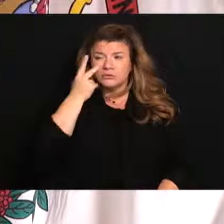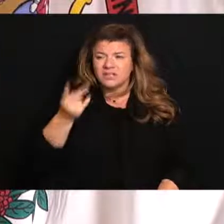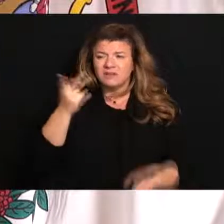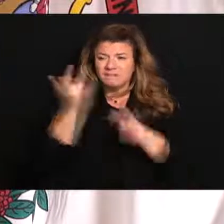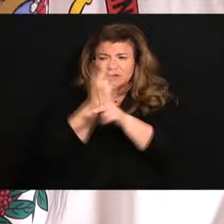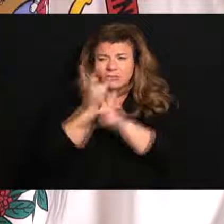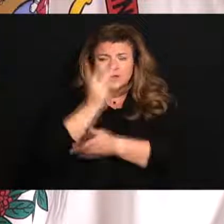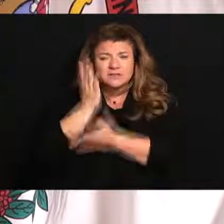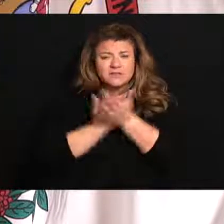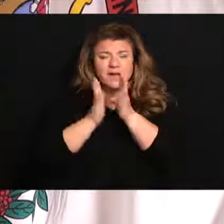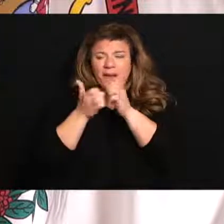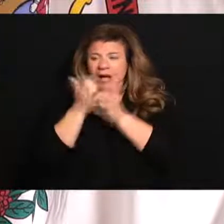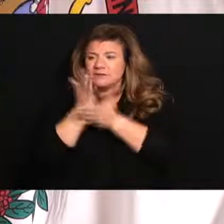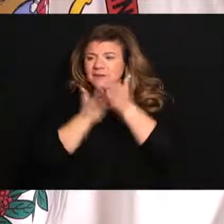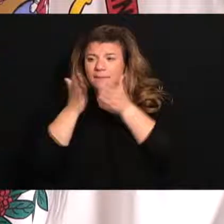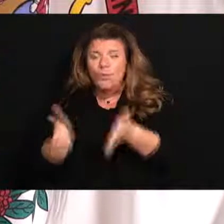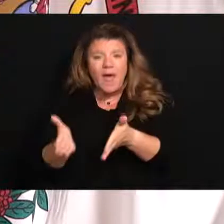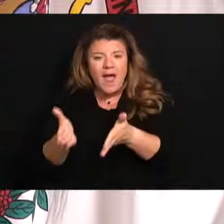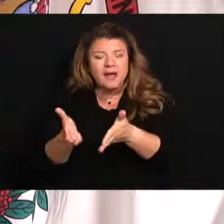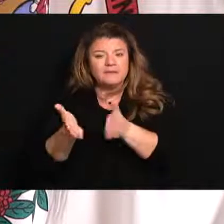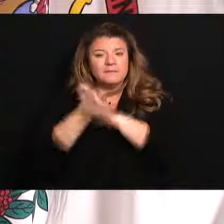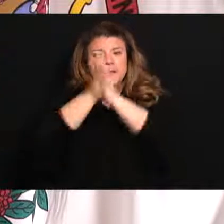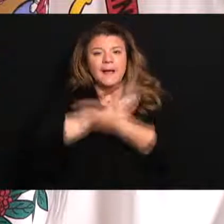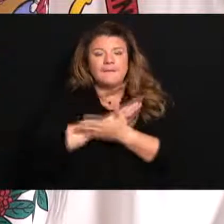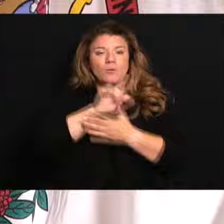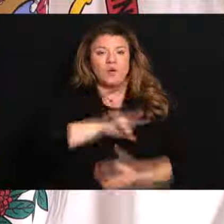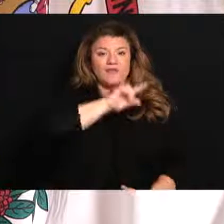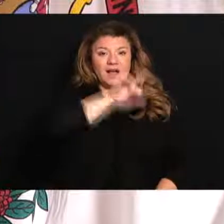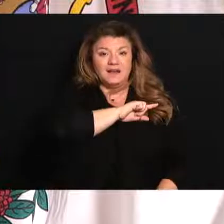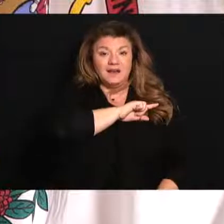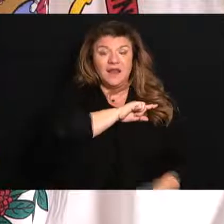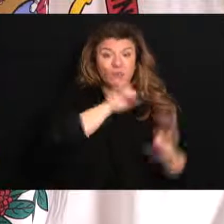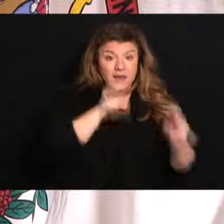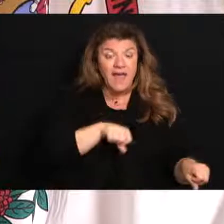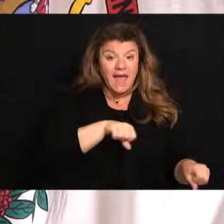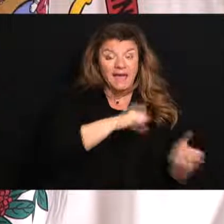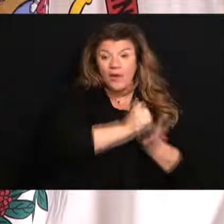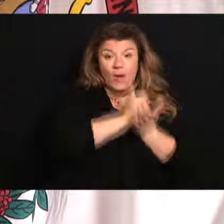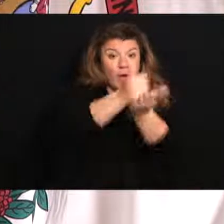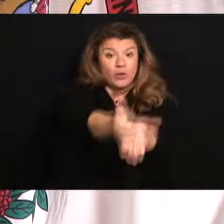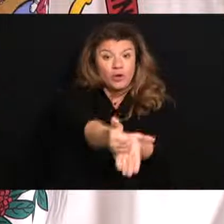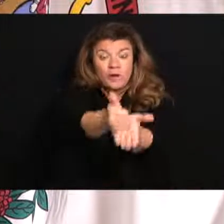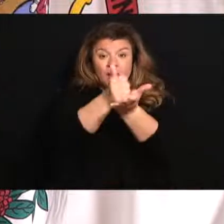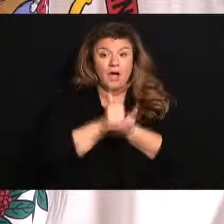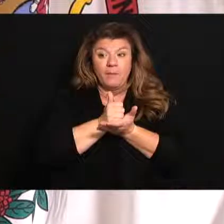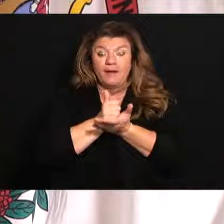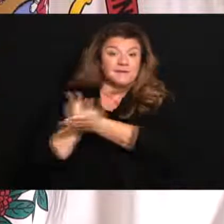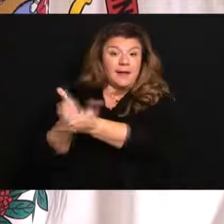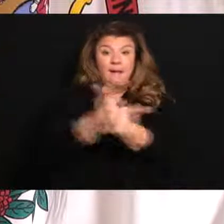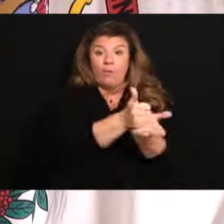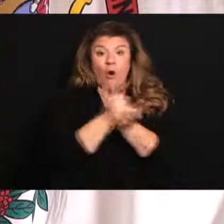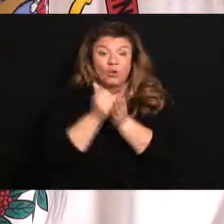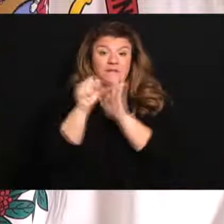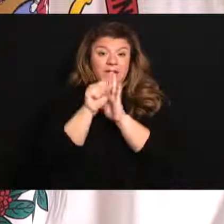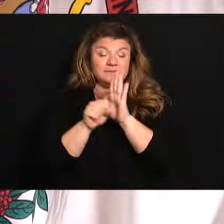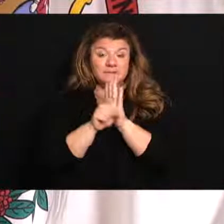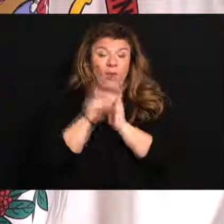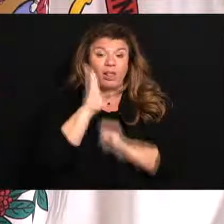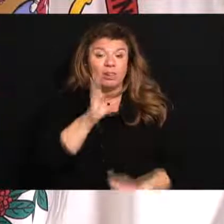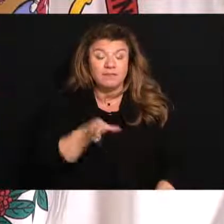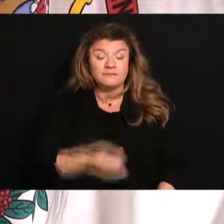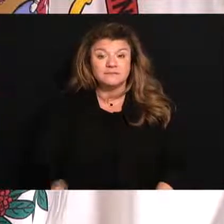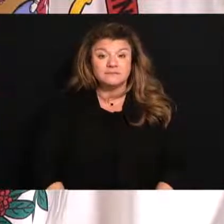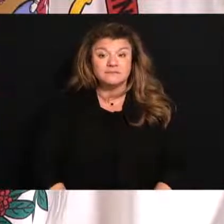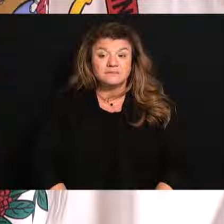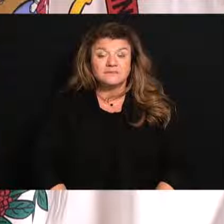way, somehow, get you qualified. And if we can, it'll help you, it'll help all of us in the state of West Virginia and everything, because we